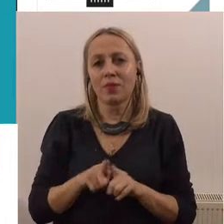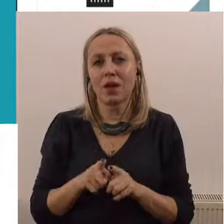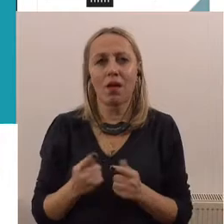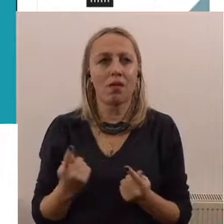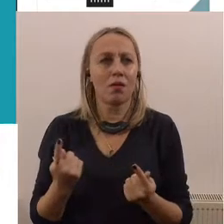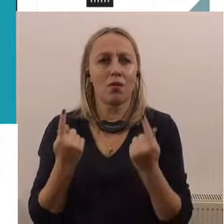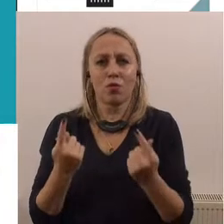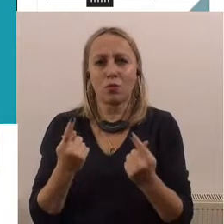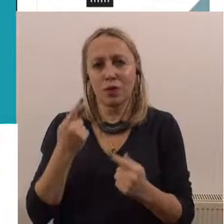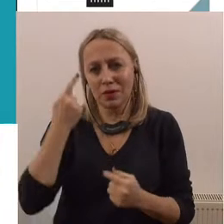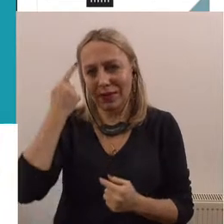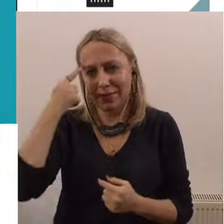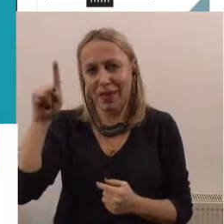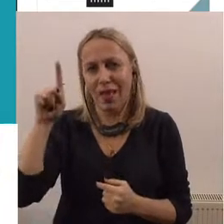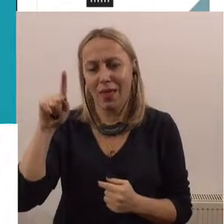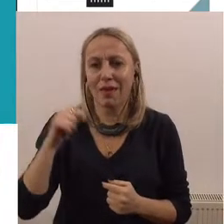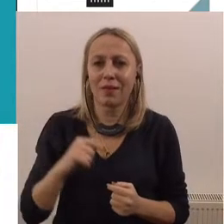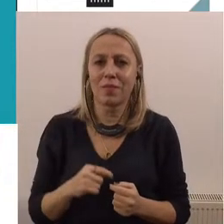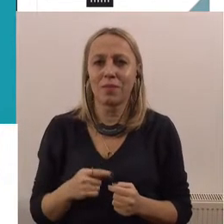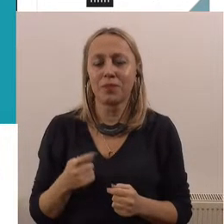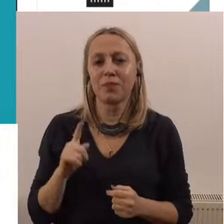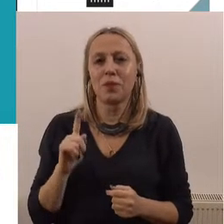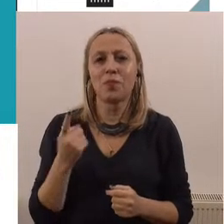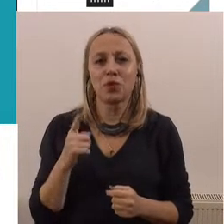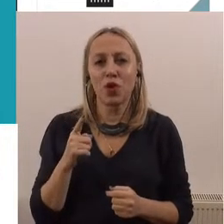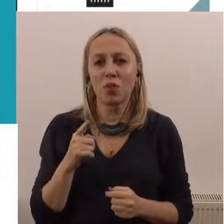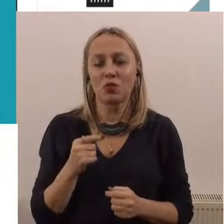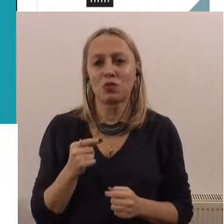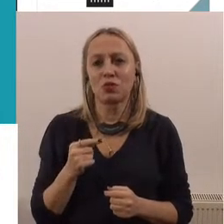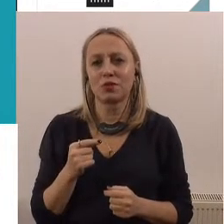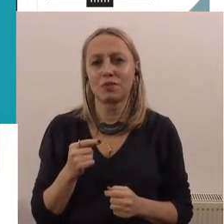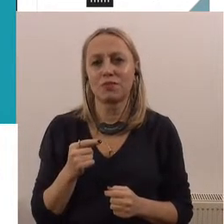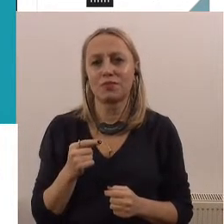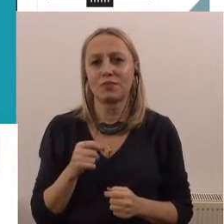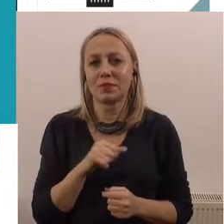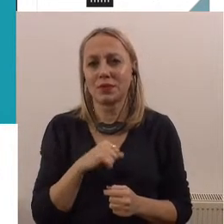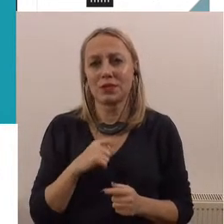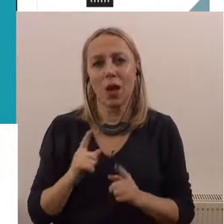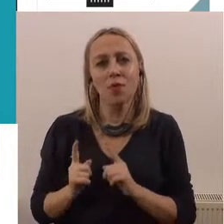because at the highest level, 7 meter high,